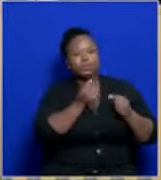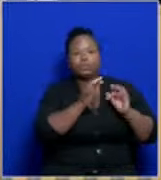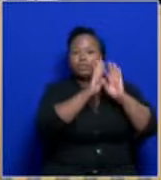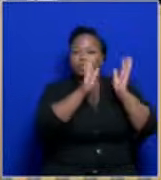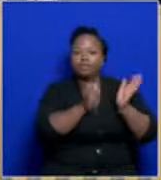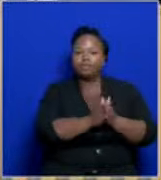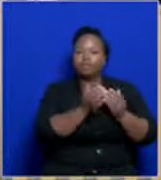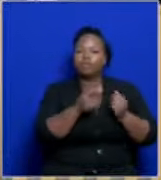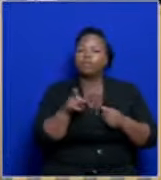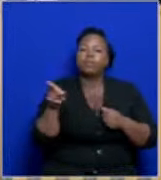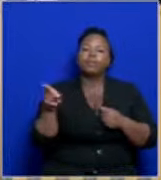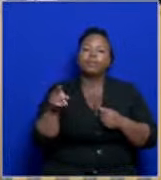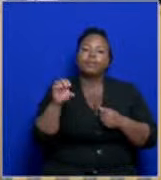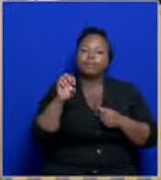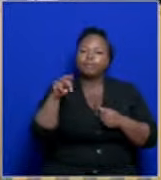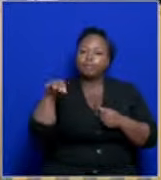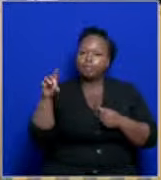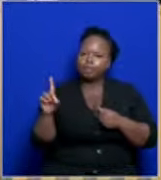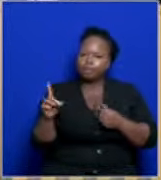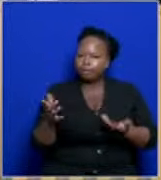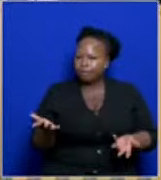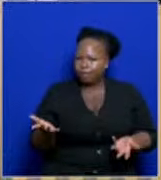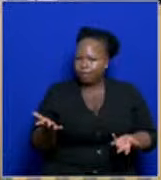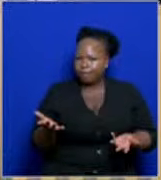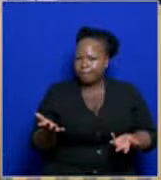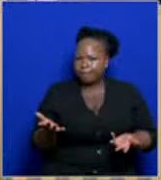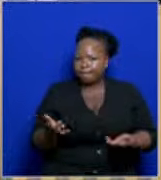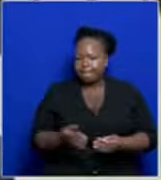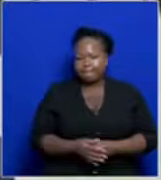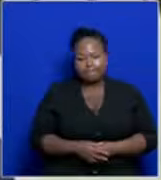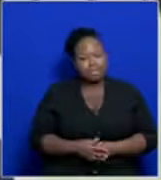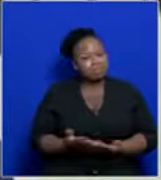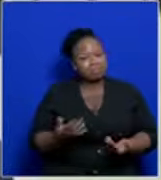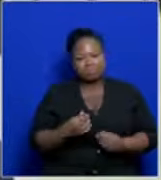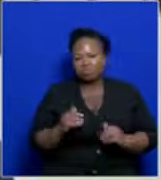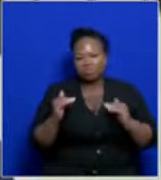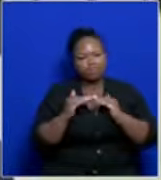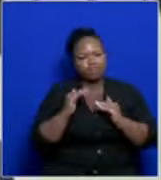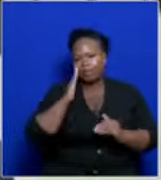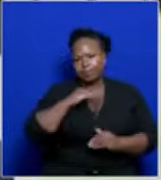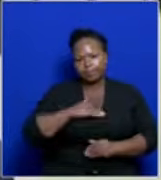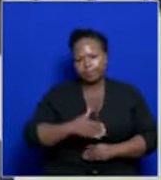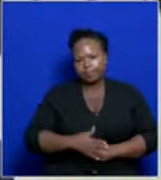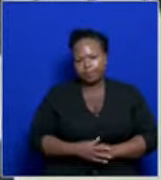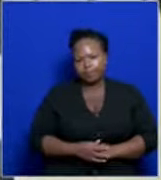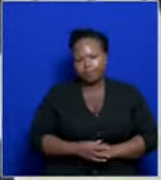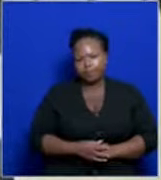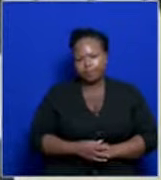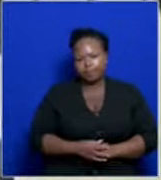EMPD. So there is unfairness in that part of them.